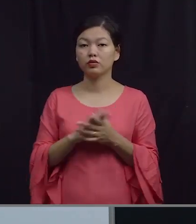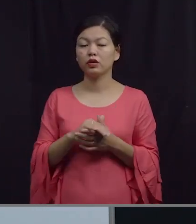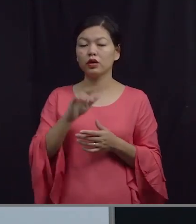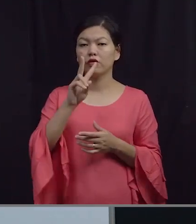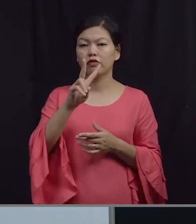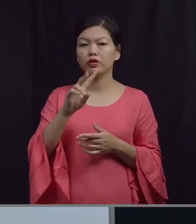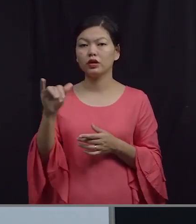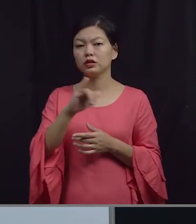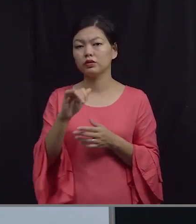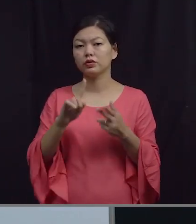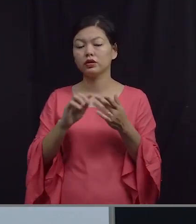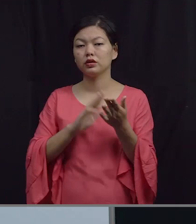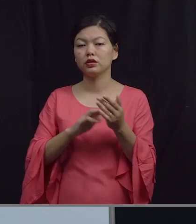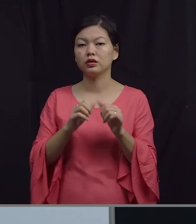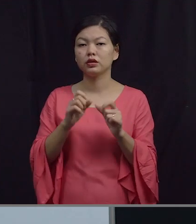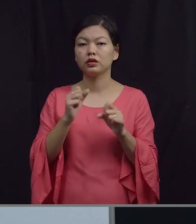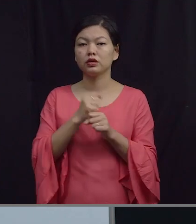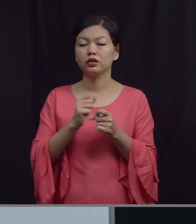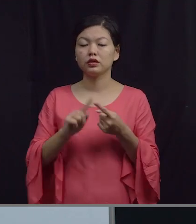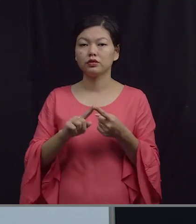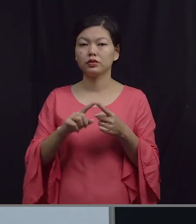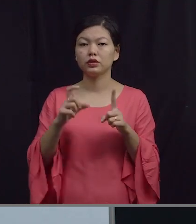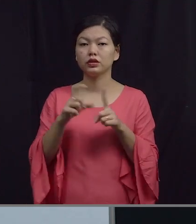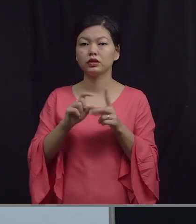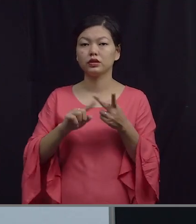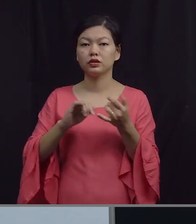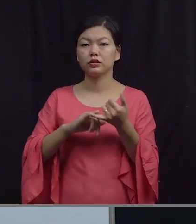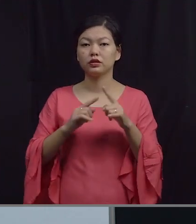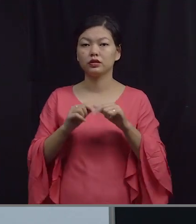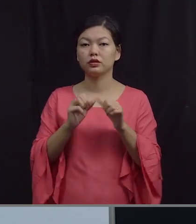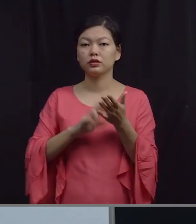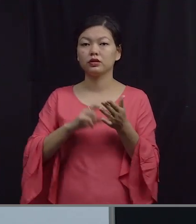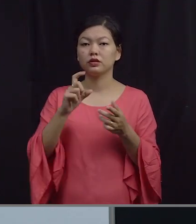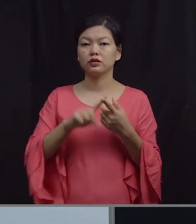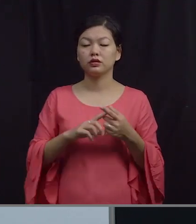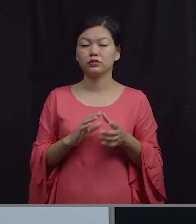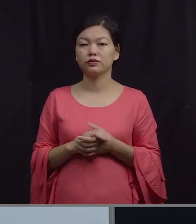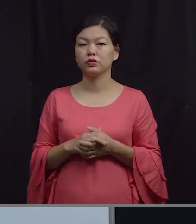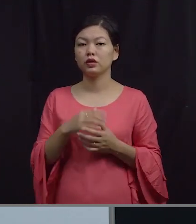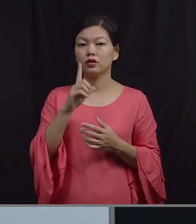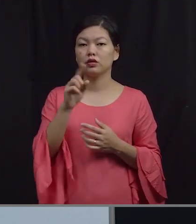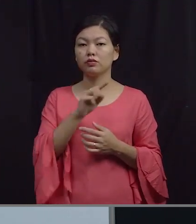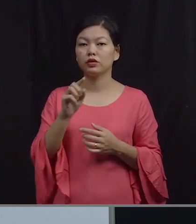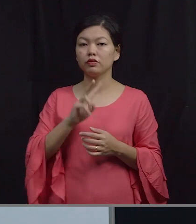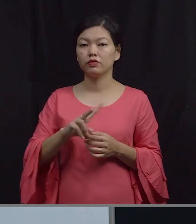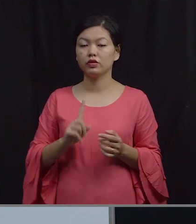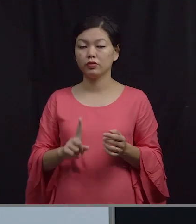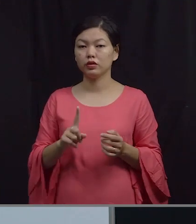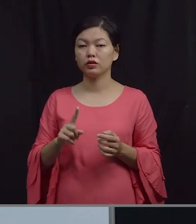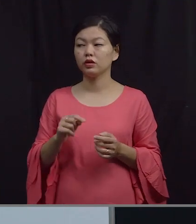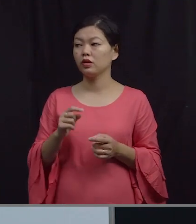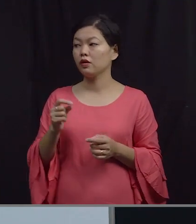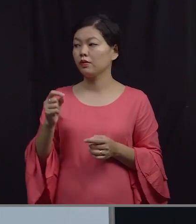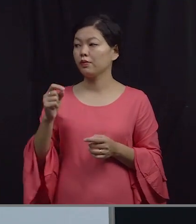Image distance. So according to lens formula, 1 by V, 1 by V1 equal to what? 1 by f2, because f2 is